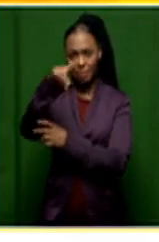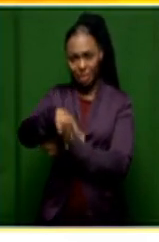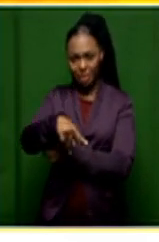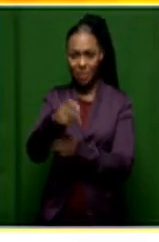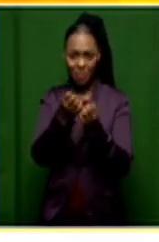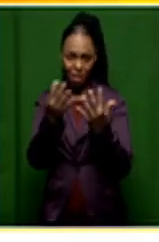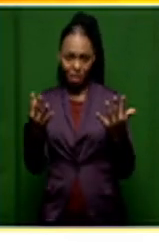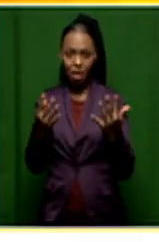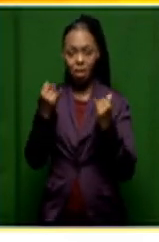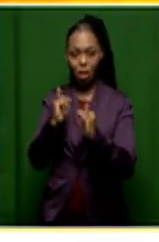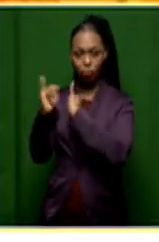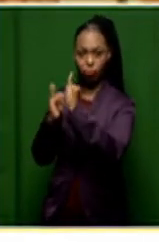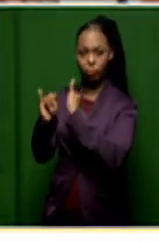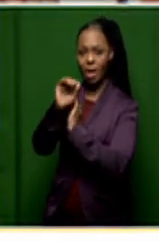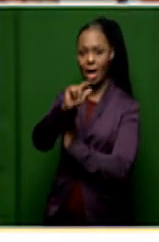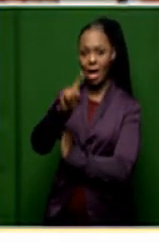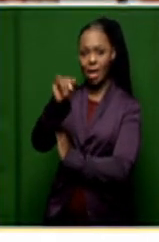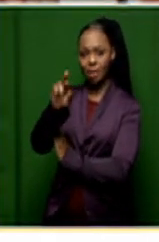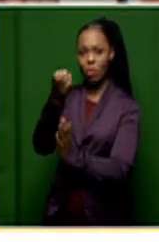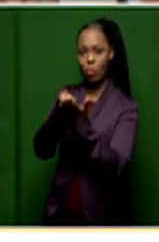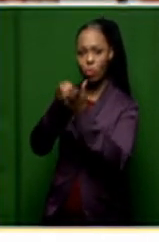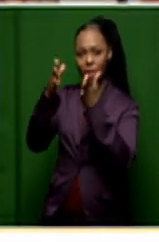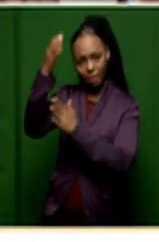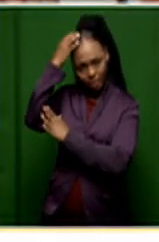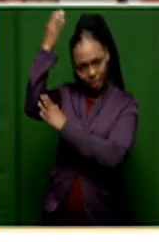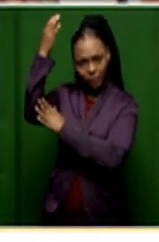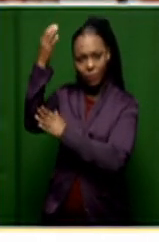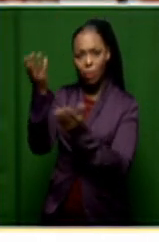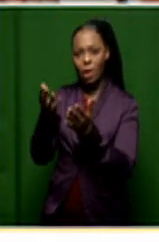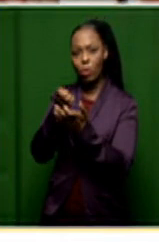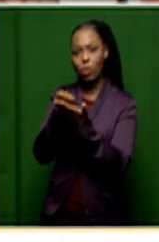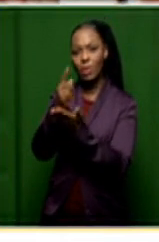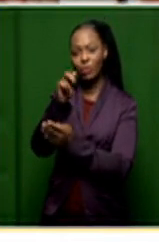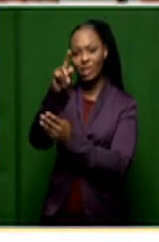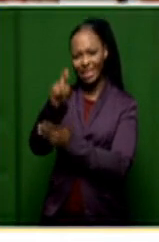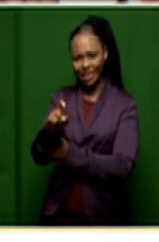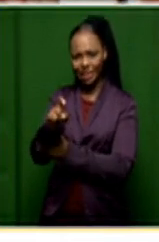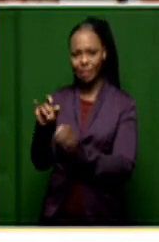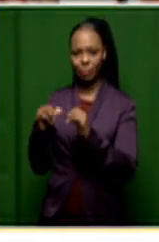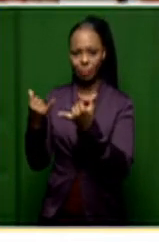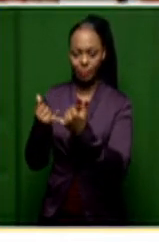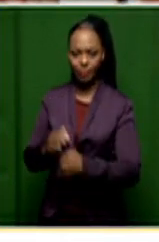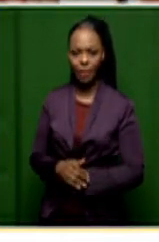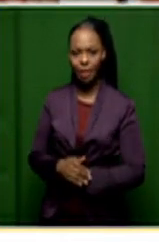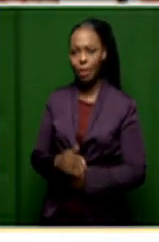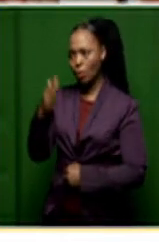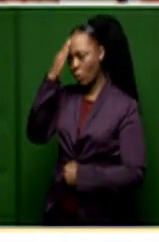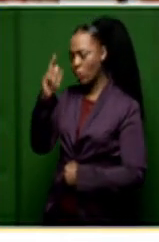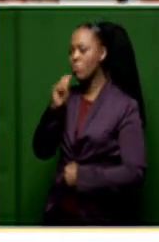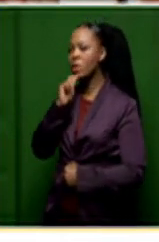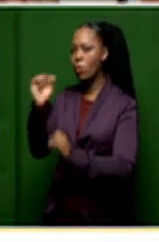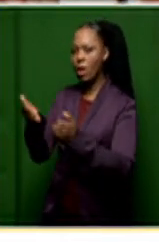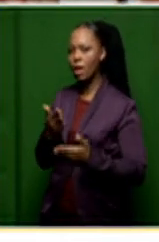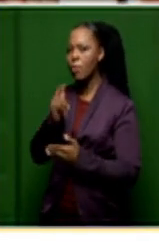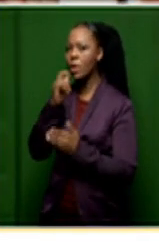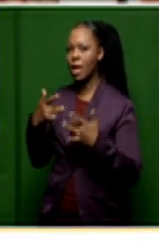with Azar Jammine, who's a chief economist at Econometrix. Azar, good morning. Welcome to Morning Live. Thank you very much. Good